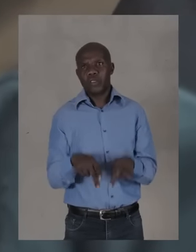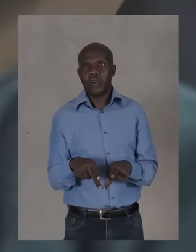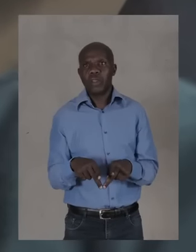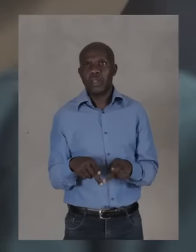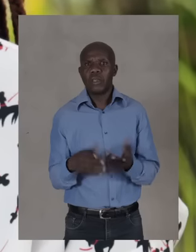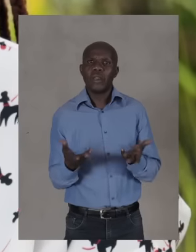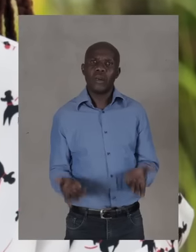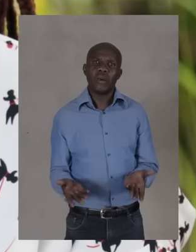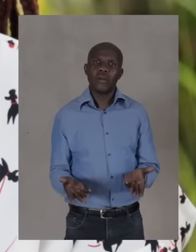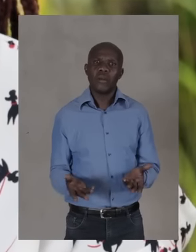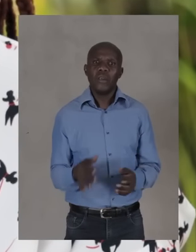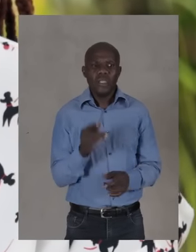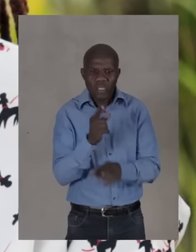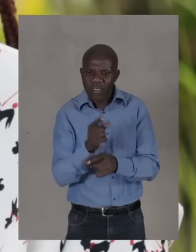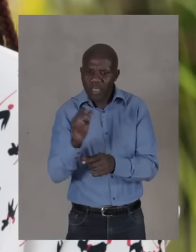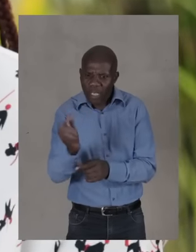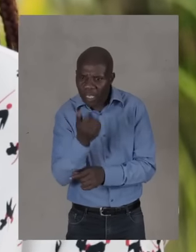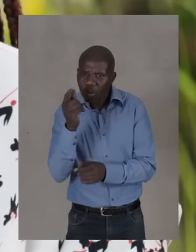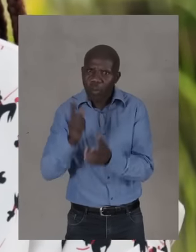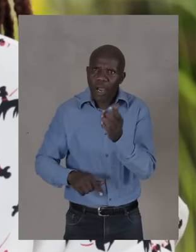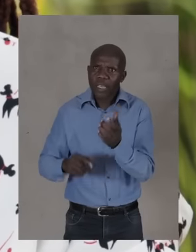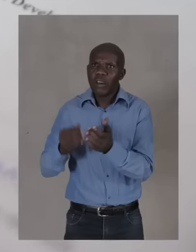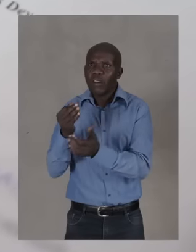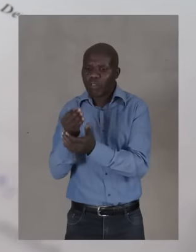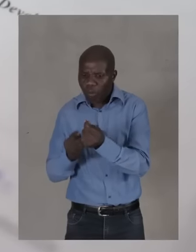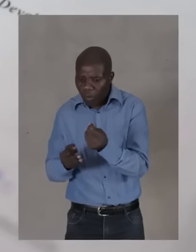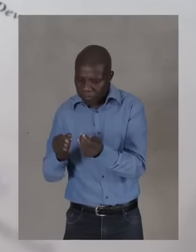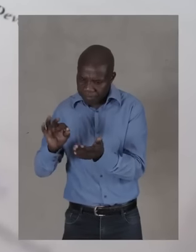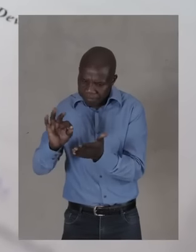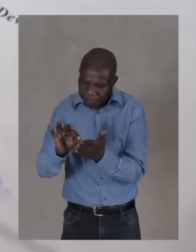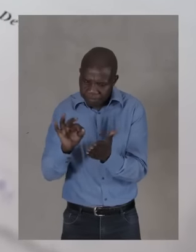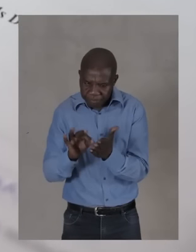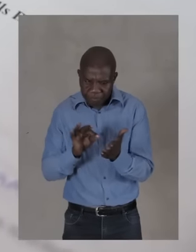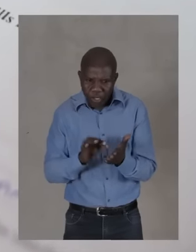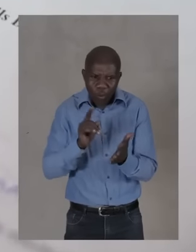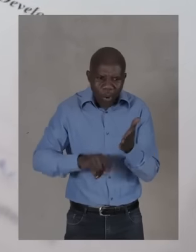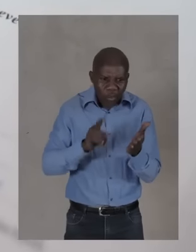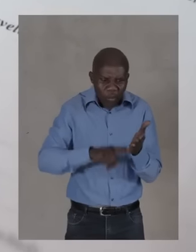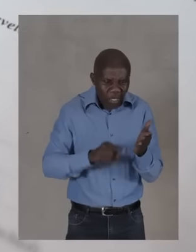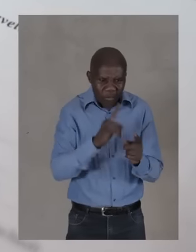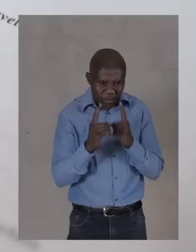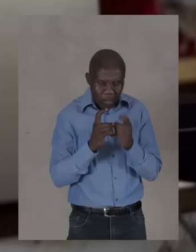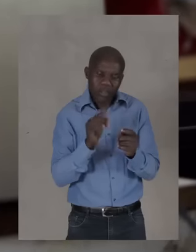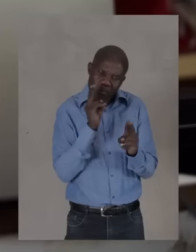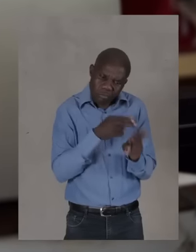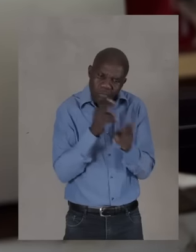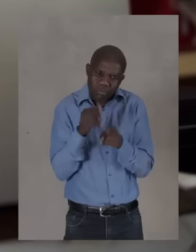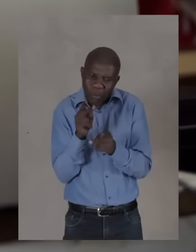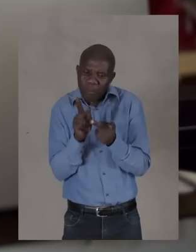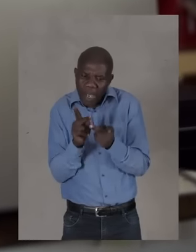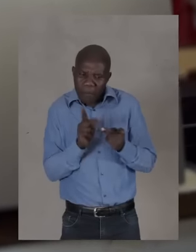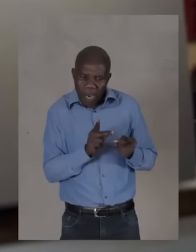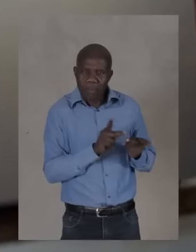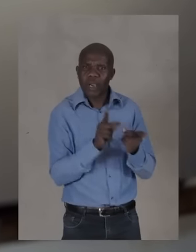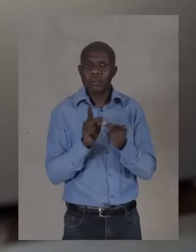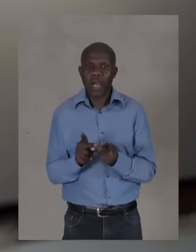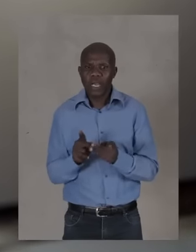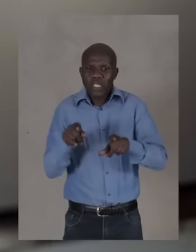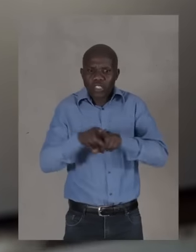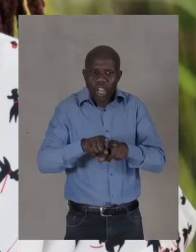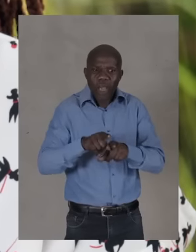get the form, write your name, your details, everything that's supposed to be written there, just put it there.